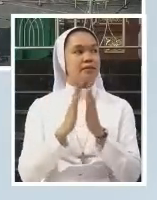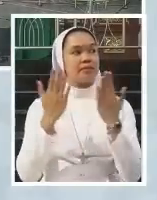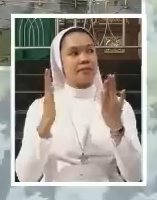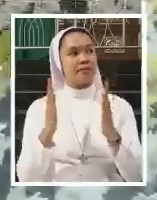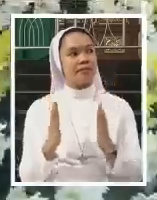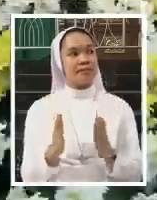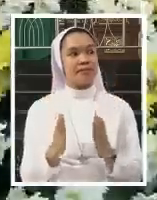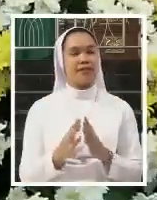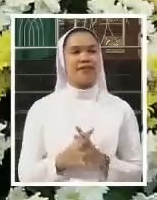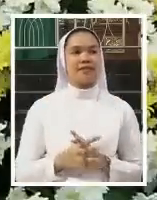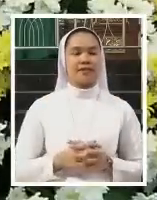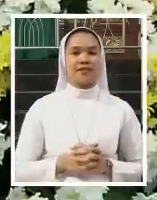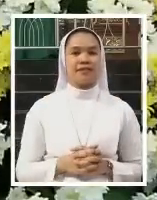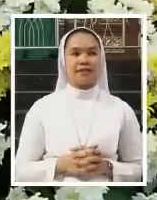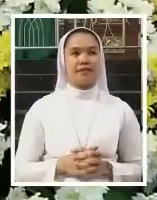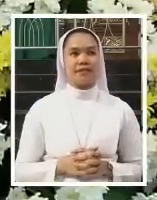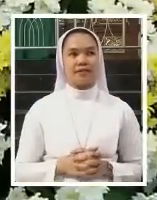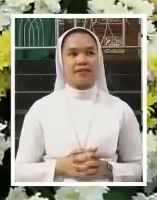representative,